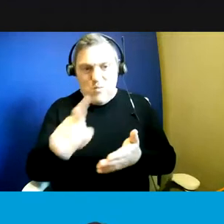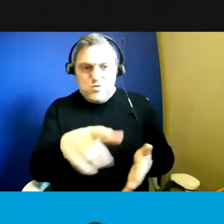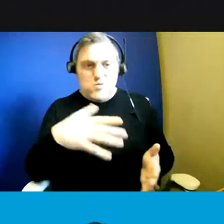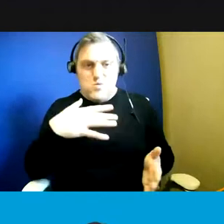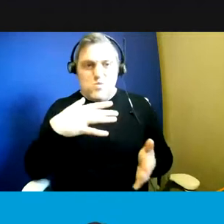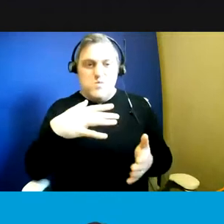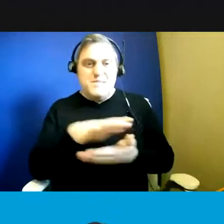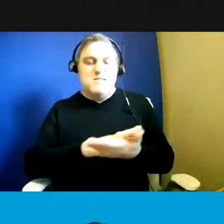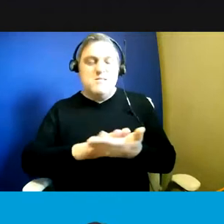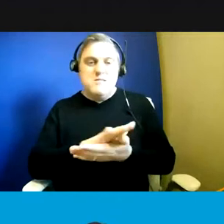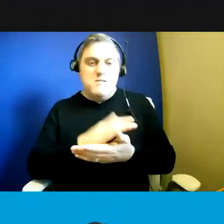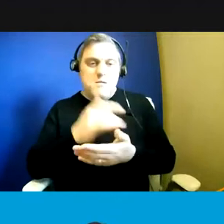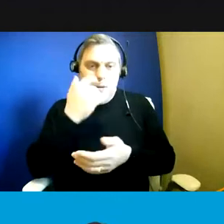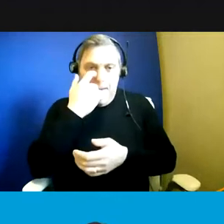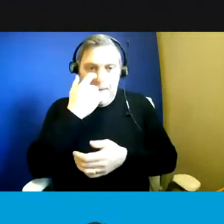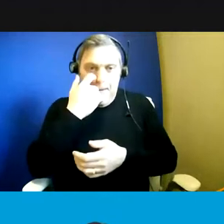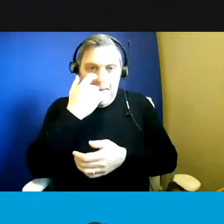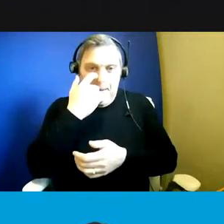question.